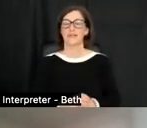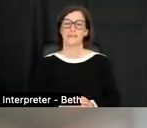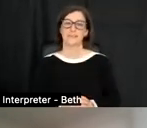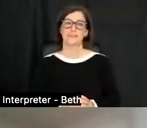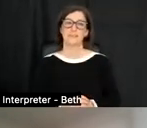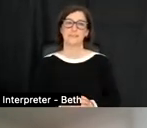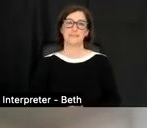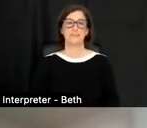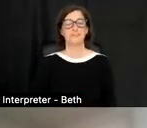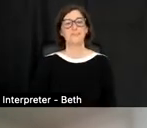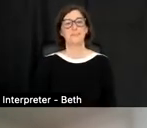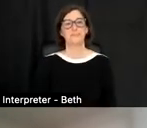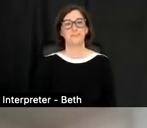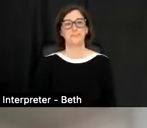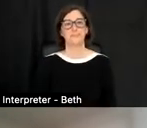please.